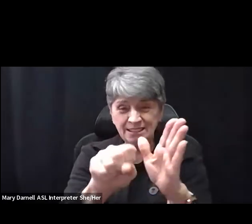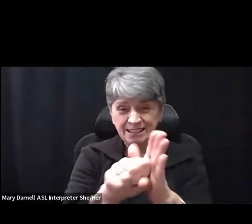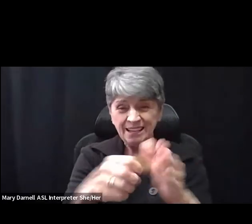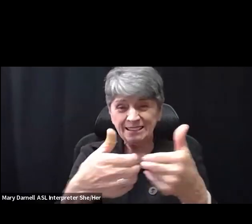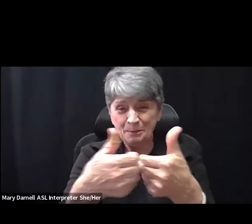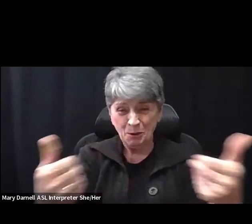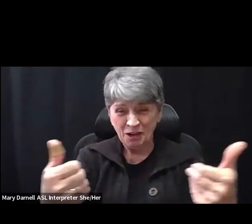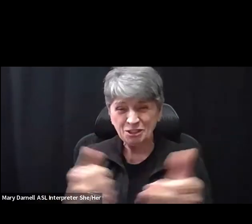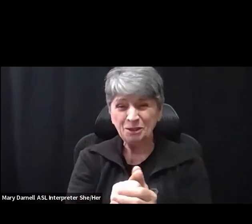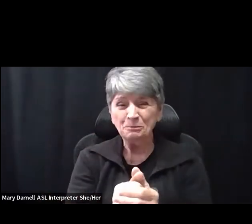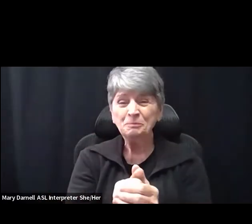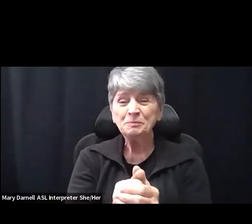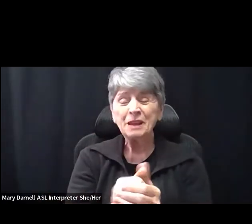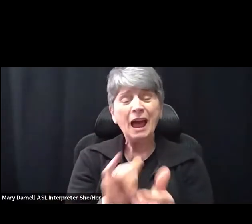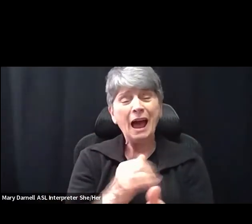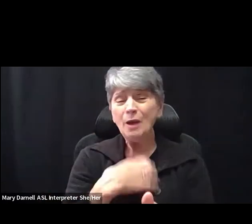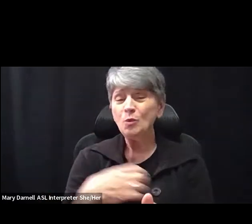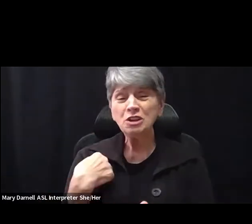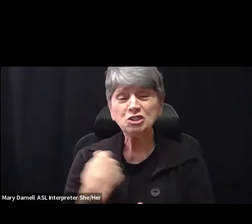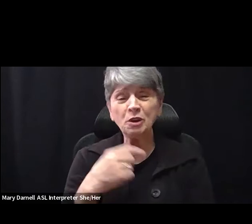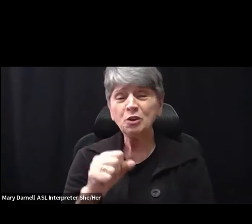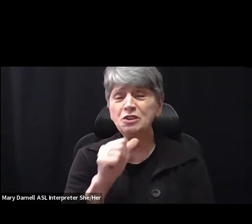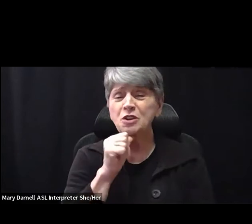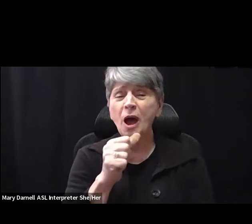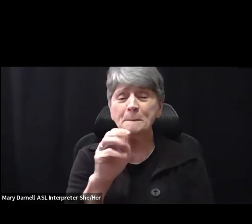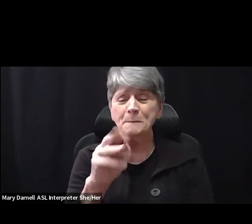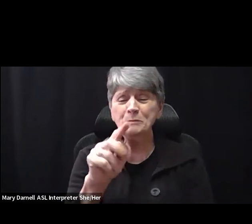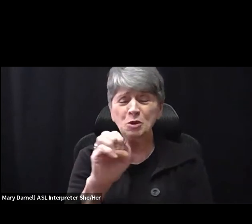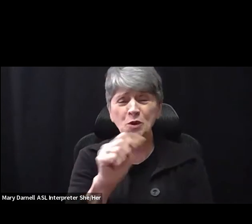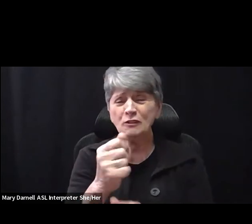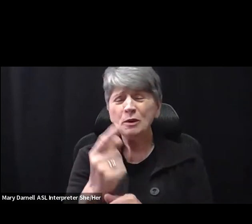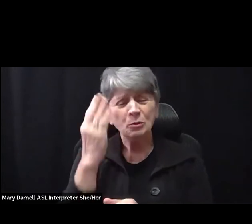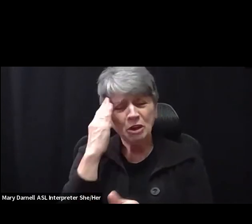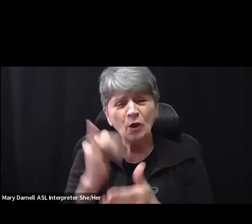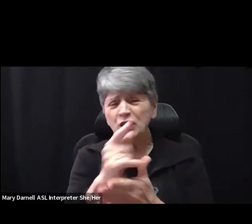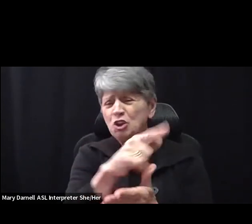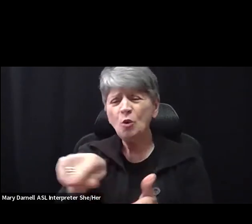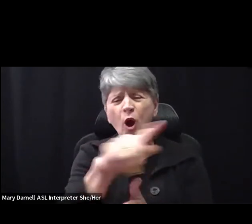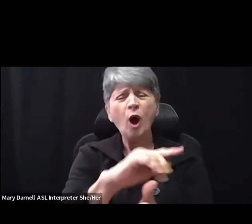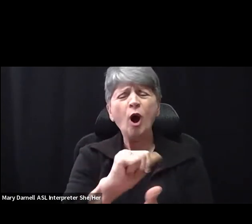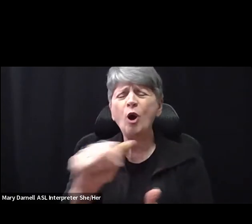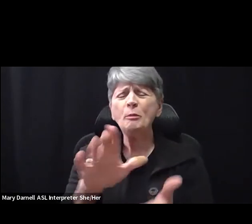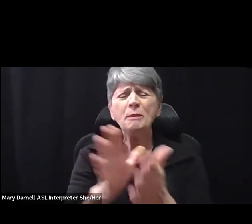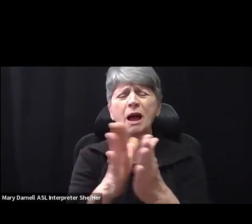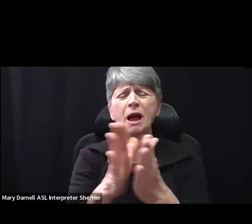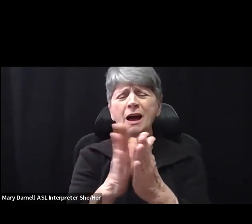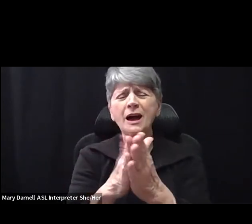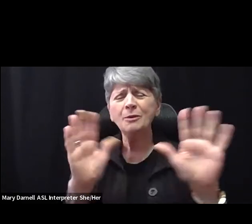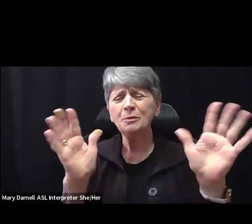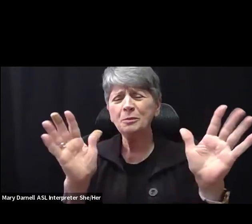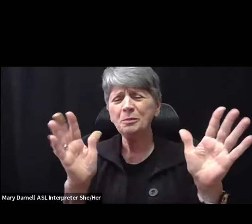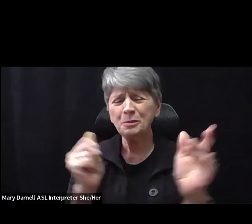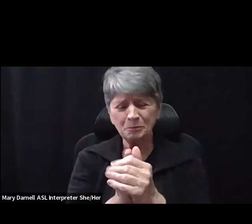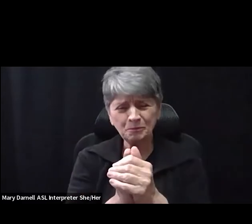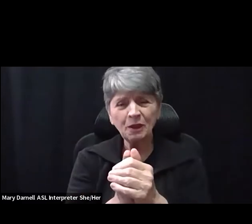you all, because I bet you'd be. We know that we need it, and we're going to design it, and you all are going to be